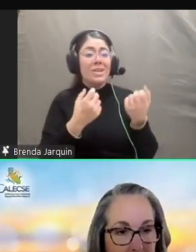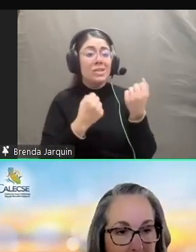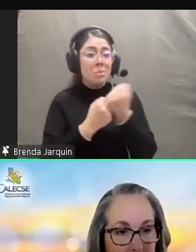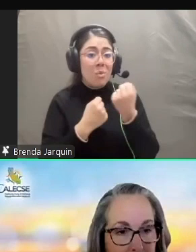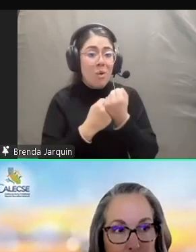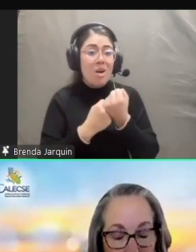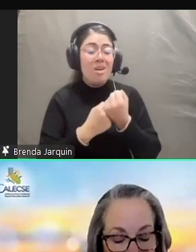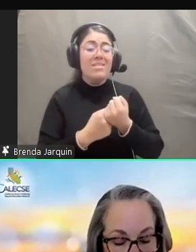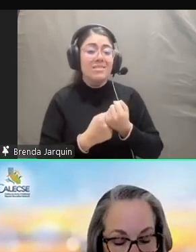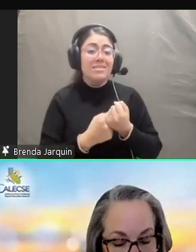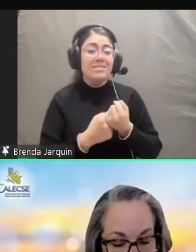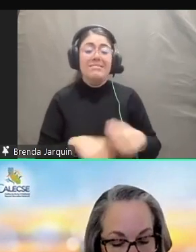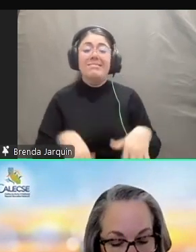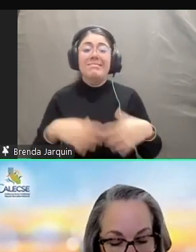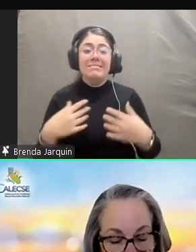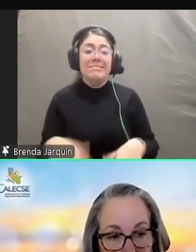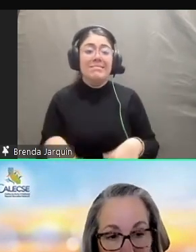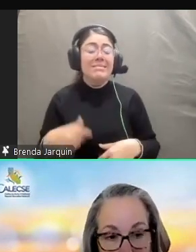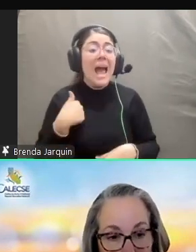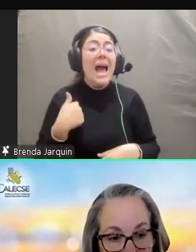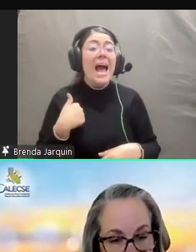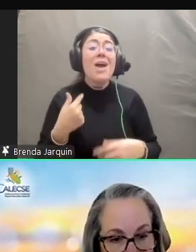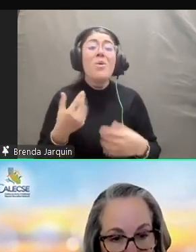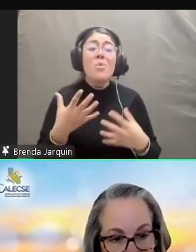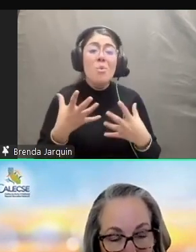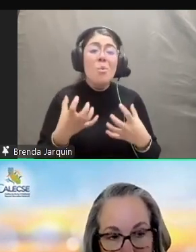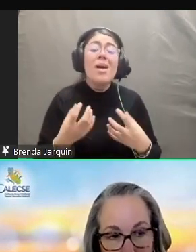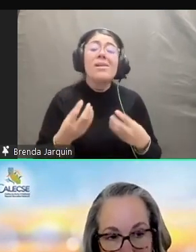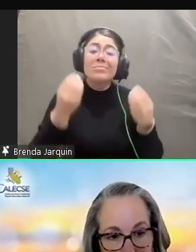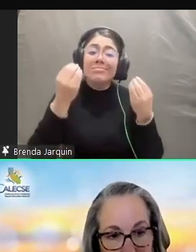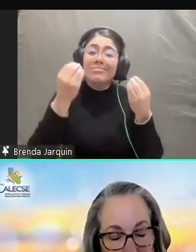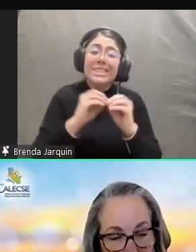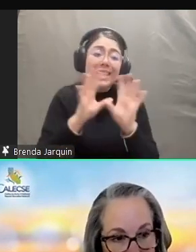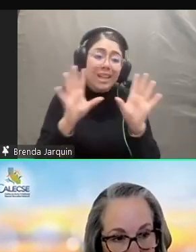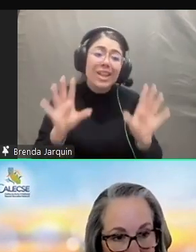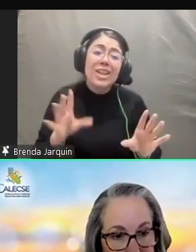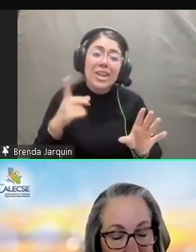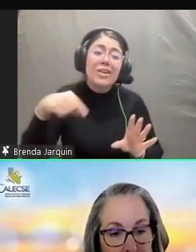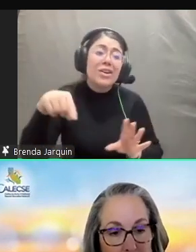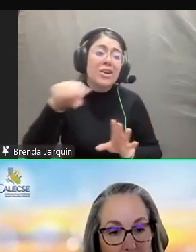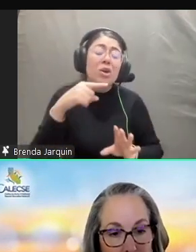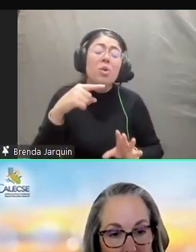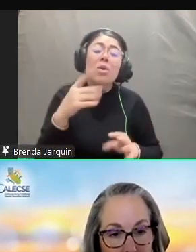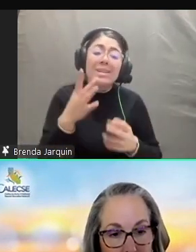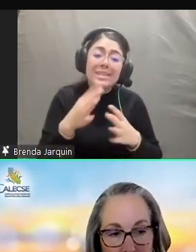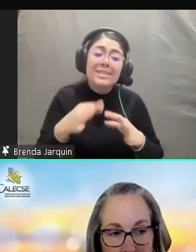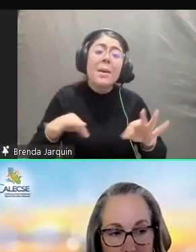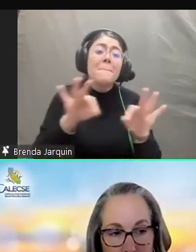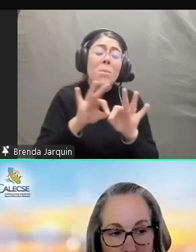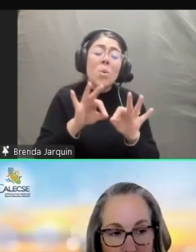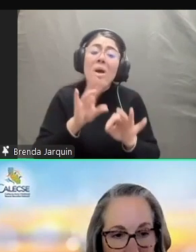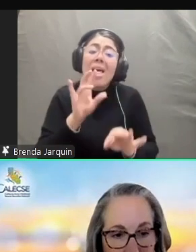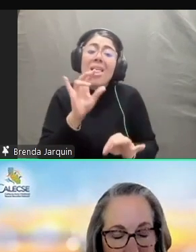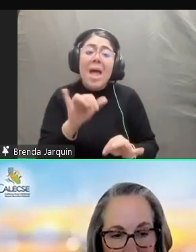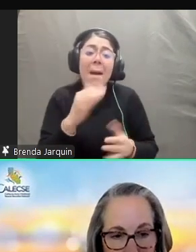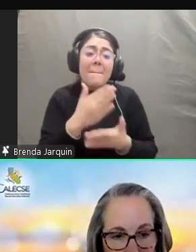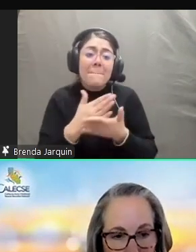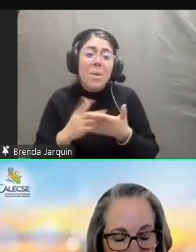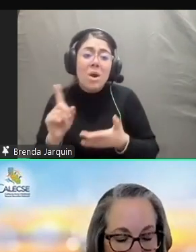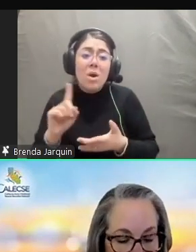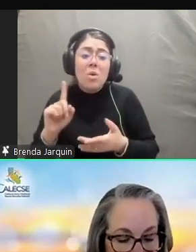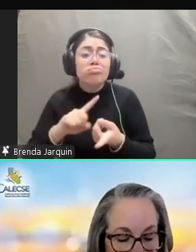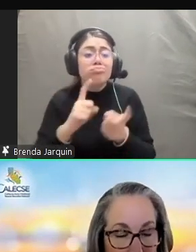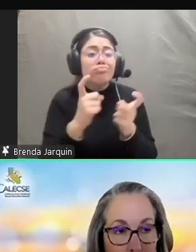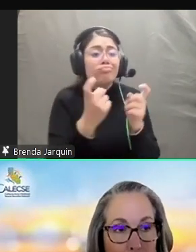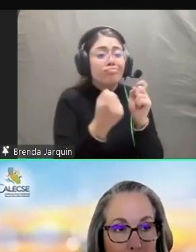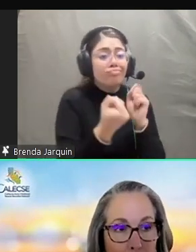is that turnover is very important to pay attention to, but so was that collaboration piece